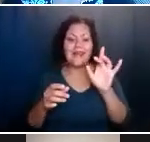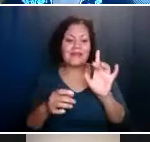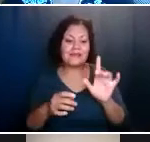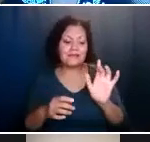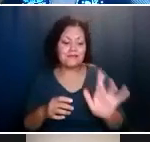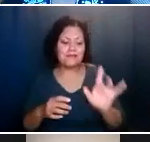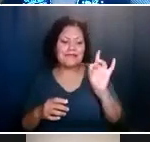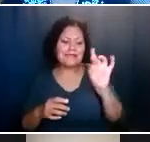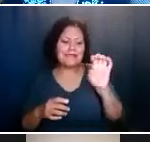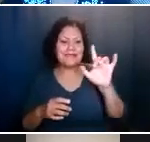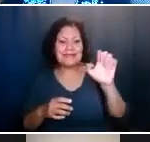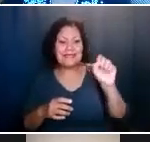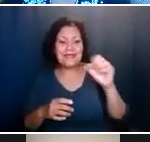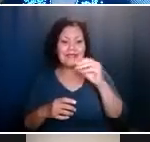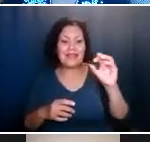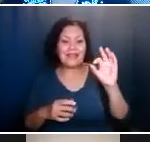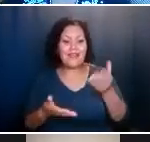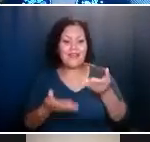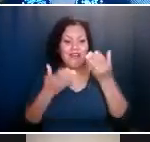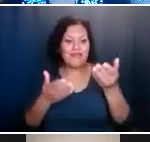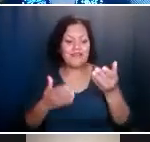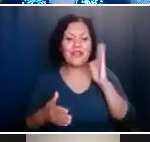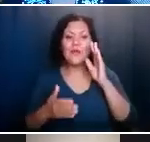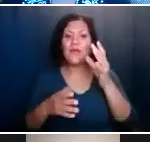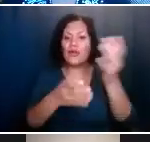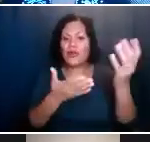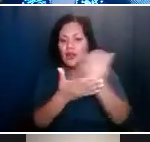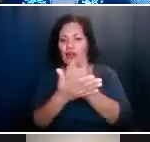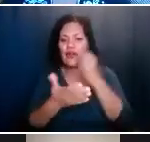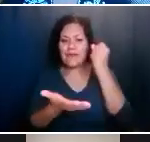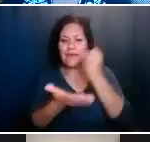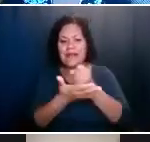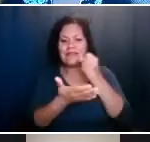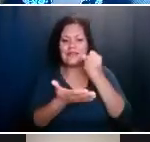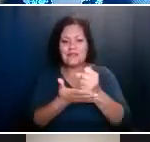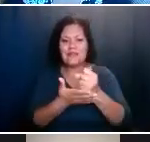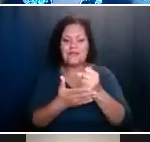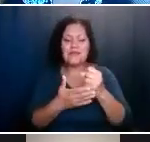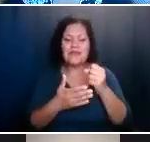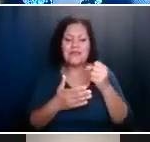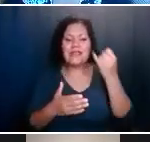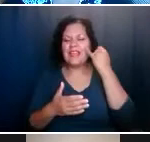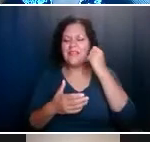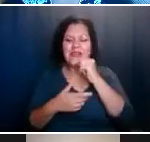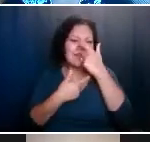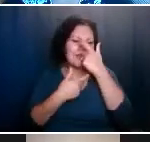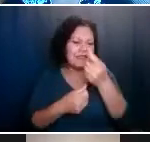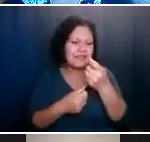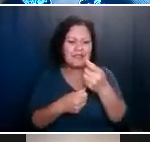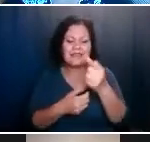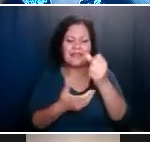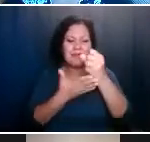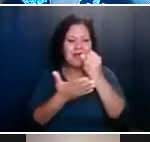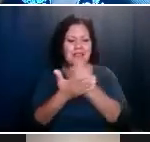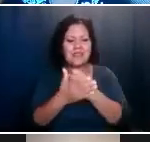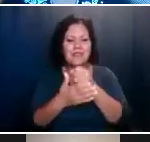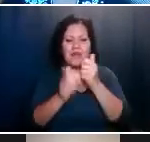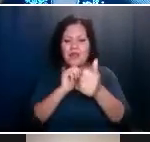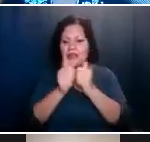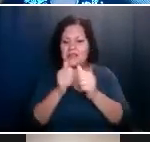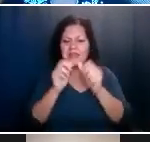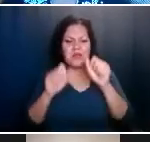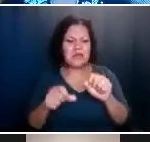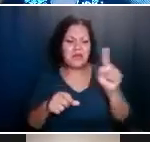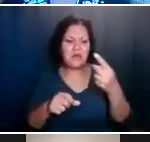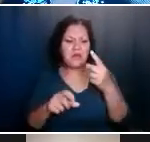those, you will get a passport stamp. If you're not interested in the passport contest, you can just go to this